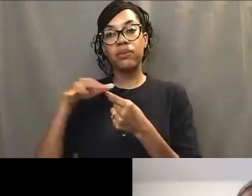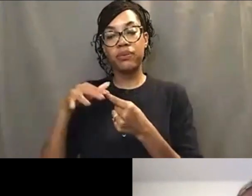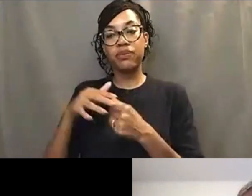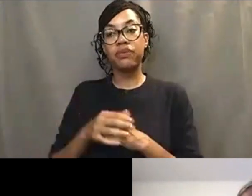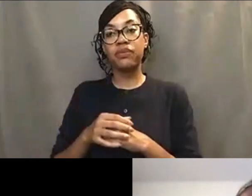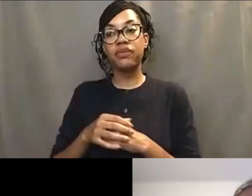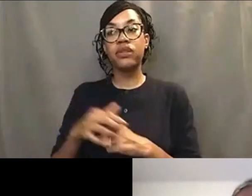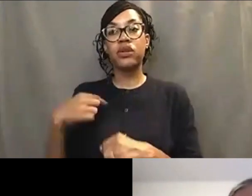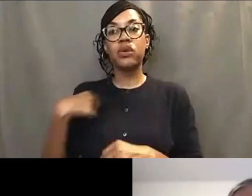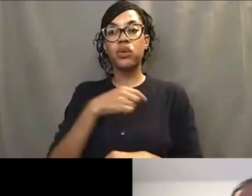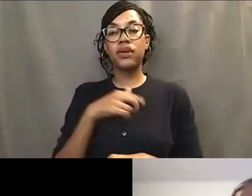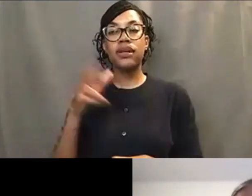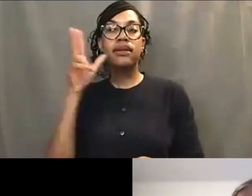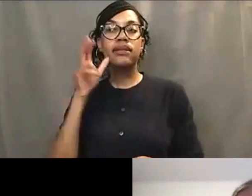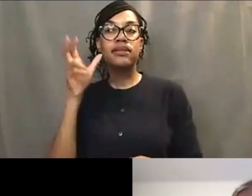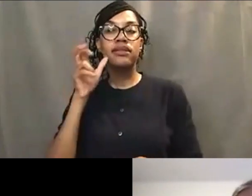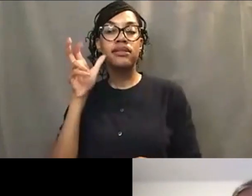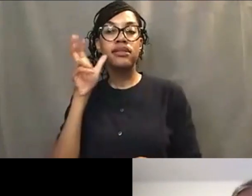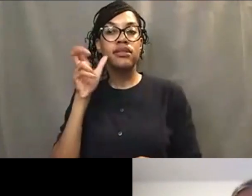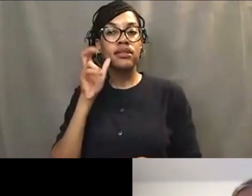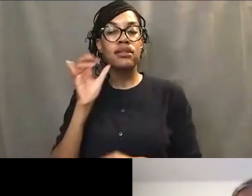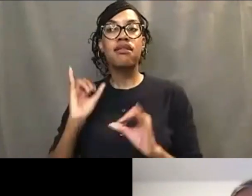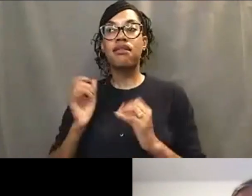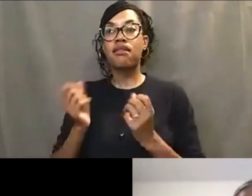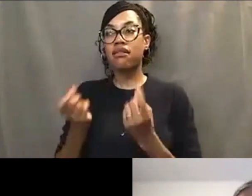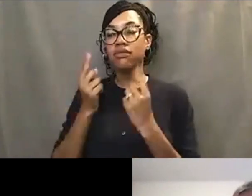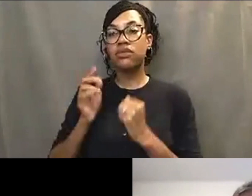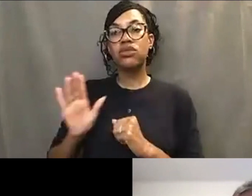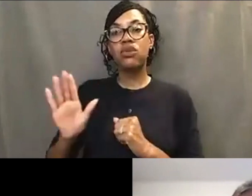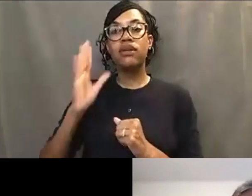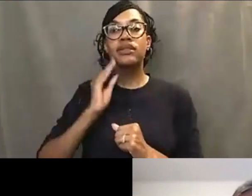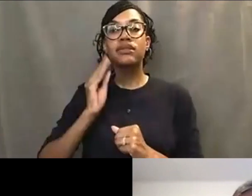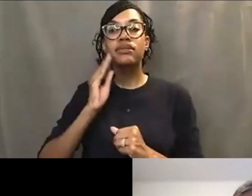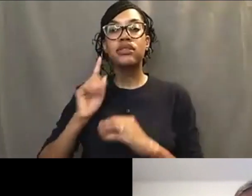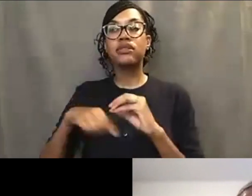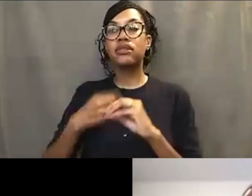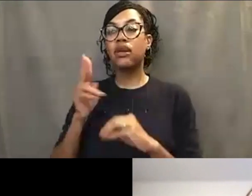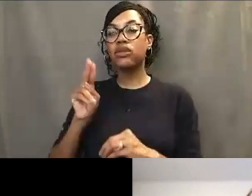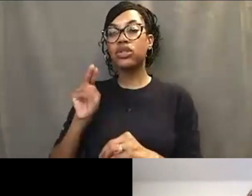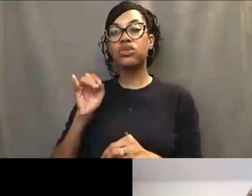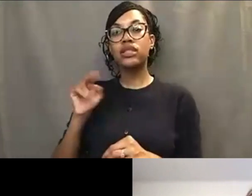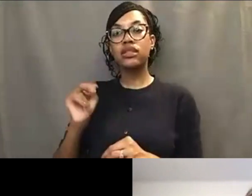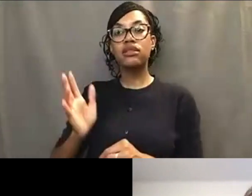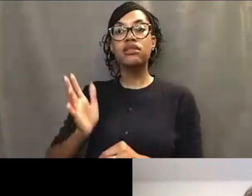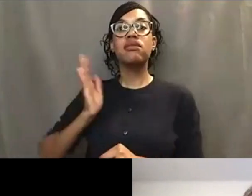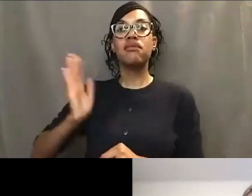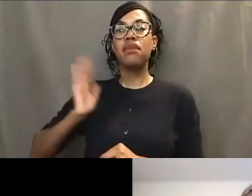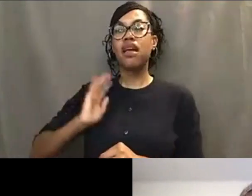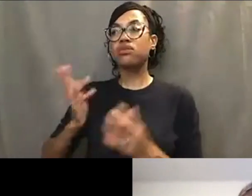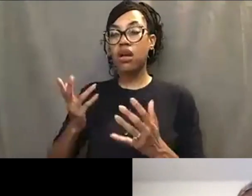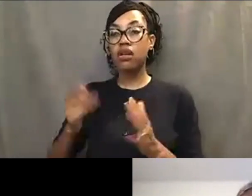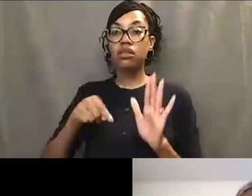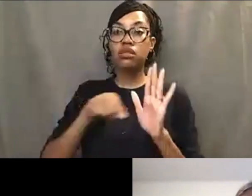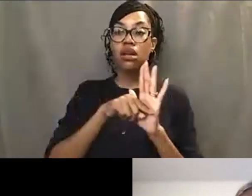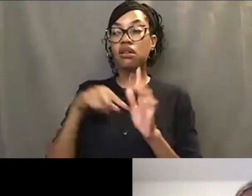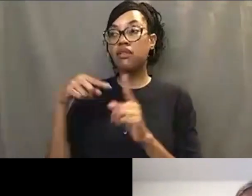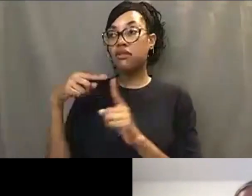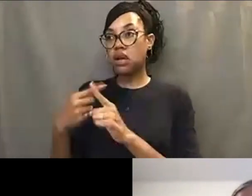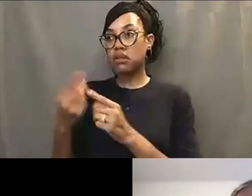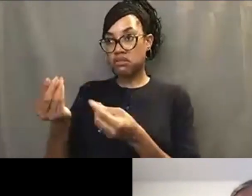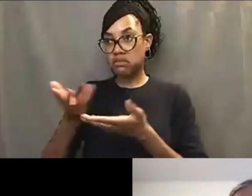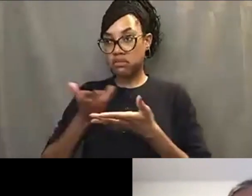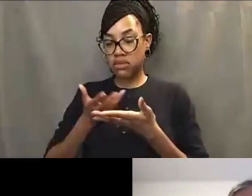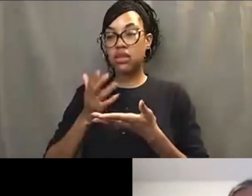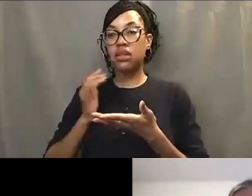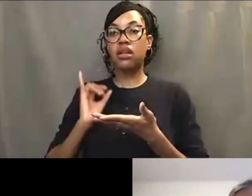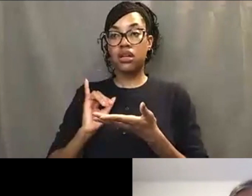was key to understanding what people's experiences of the union had been, what their hopes and dreams for education were, and how we